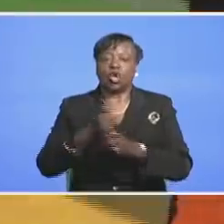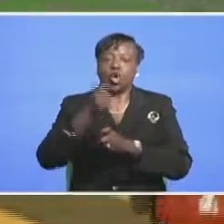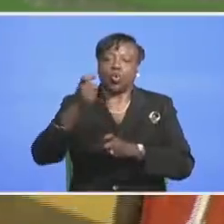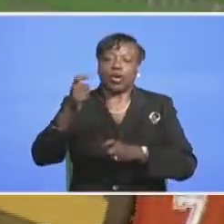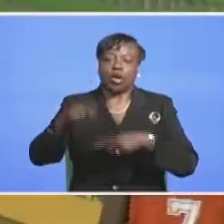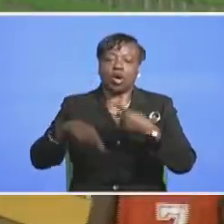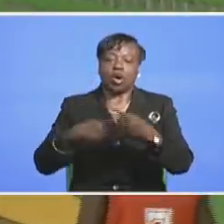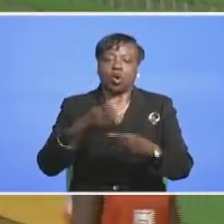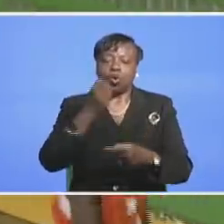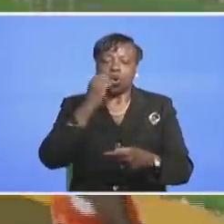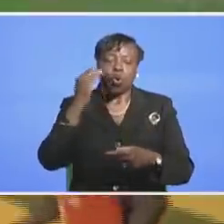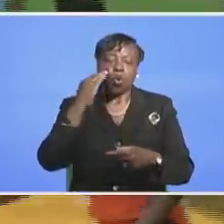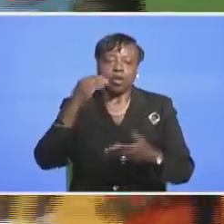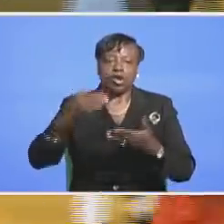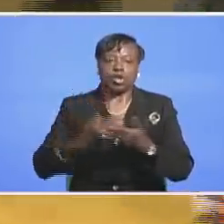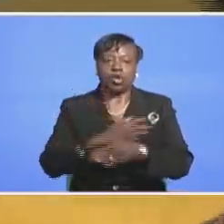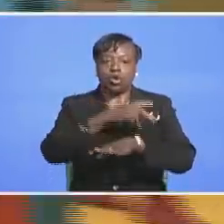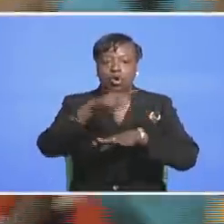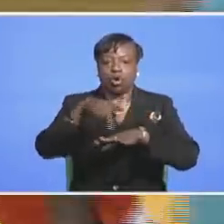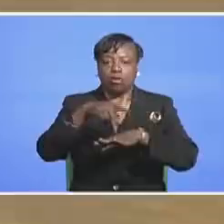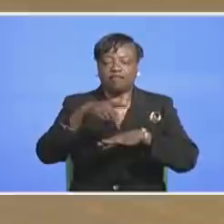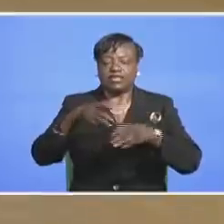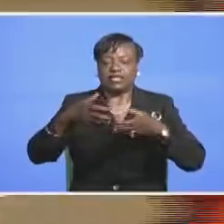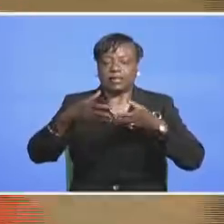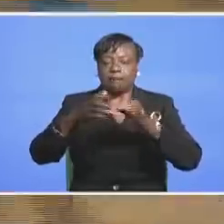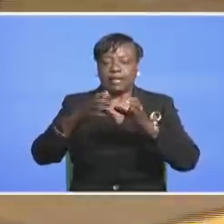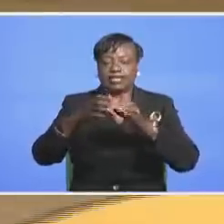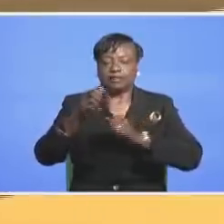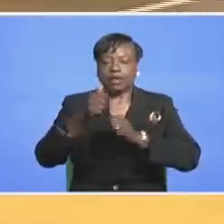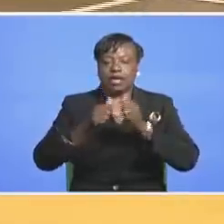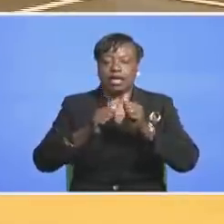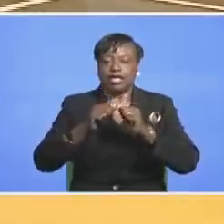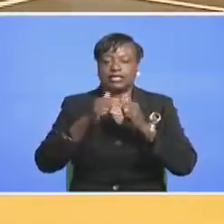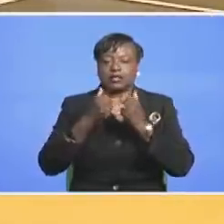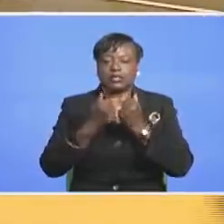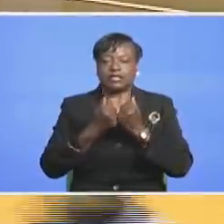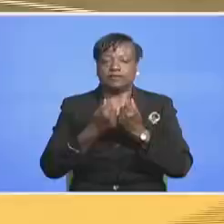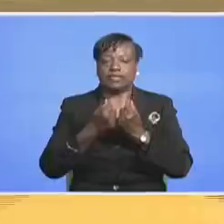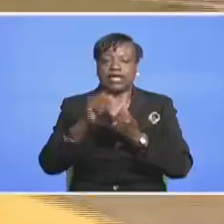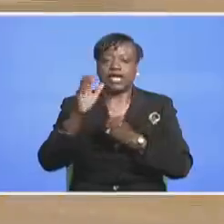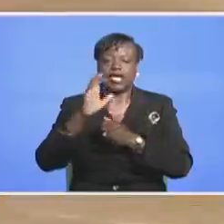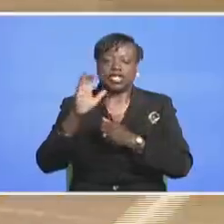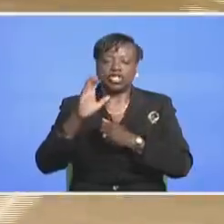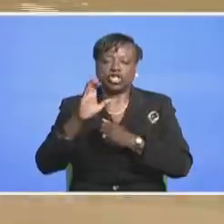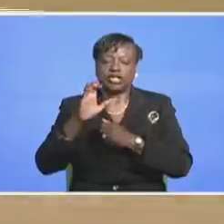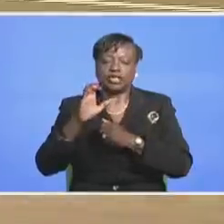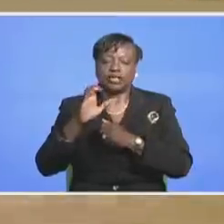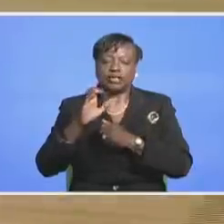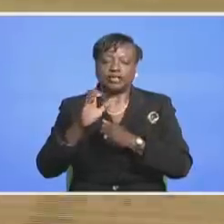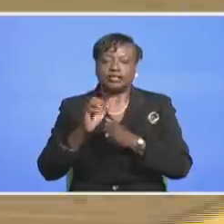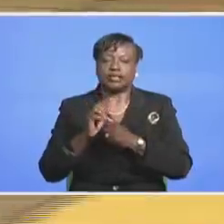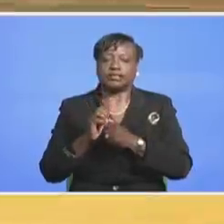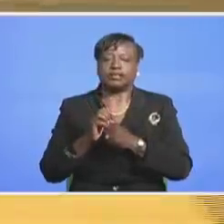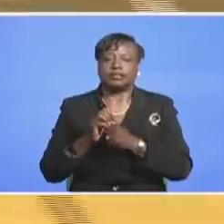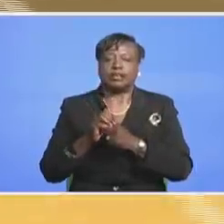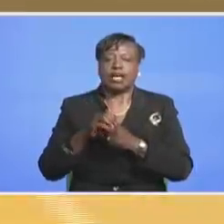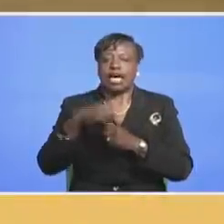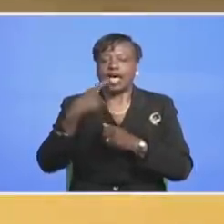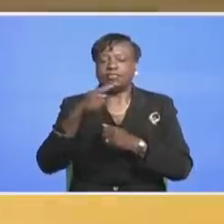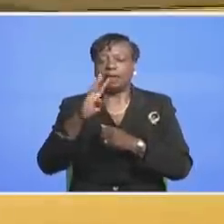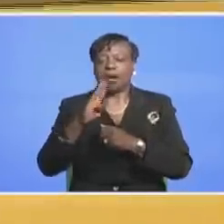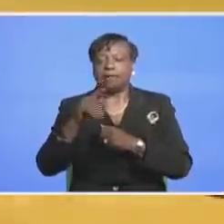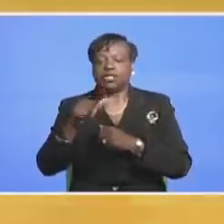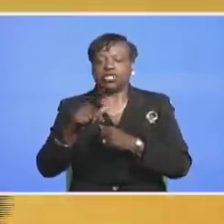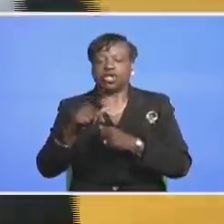Providence Women's Basketball Association for the Cheetahs, who will have to claw their way out of the 2-games hole they are now in with the Bomber G